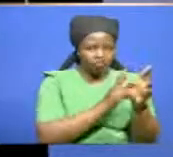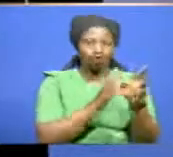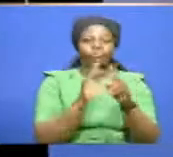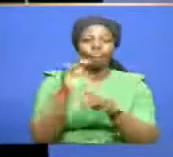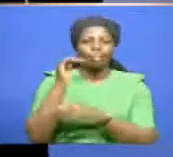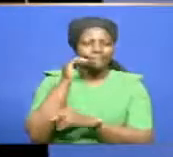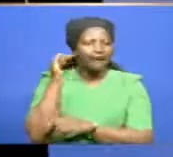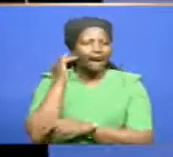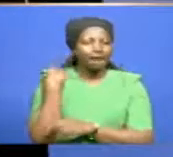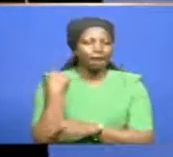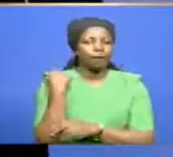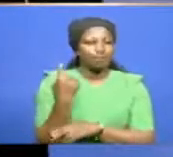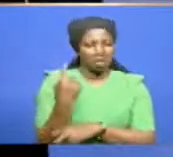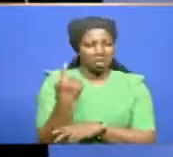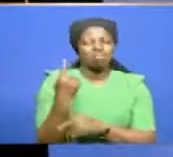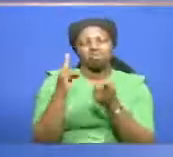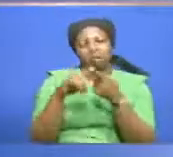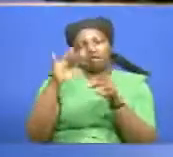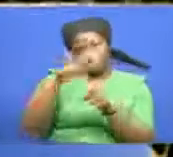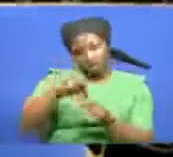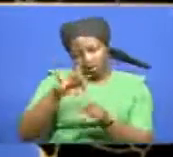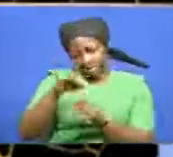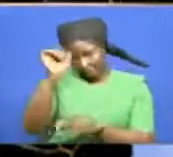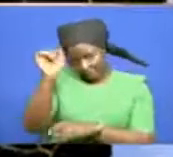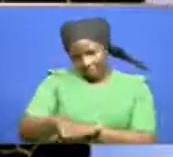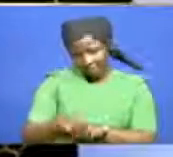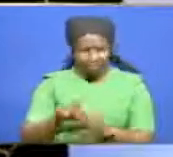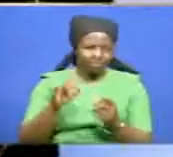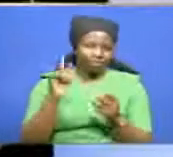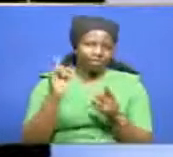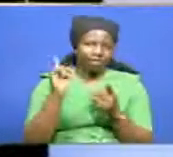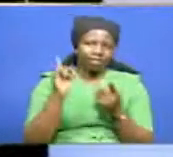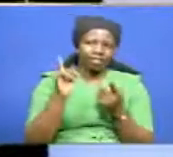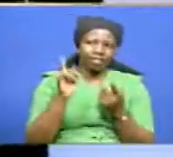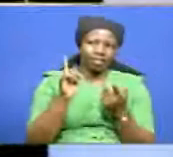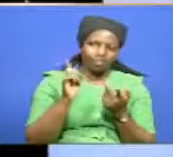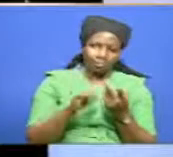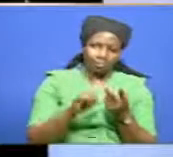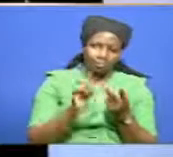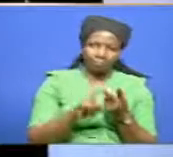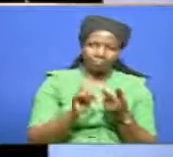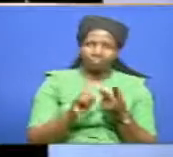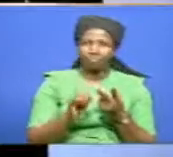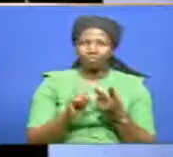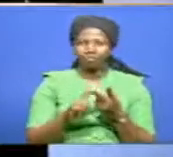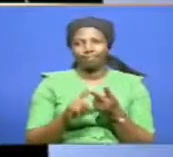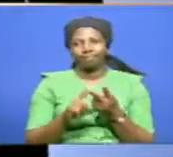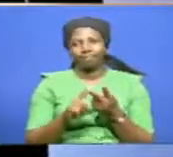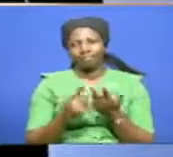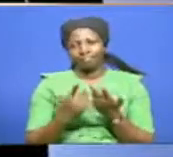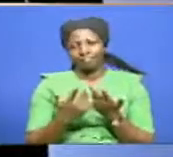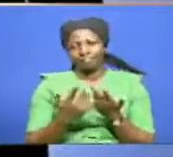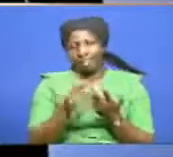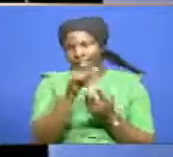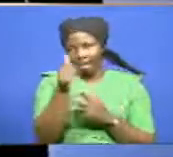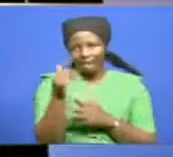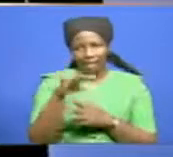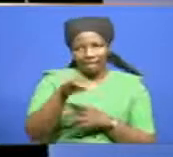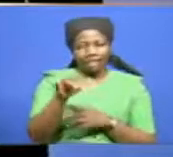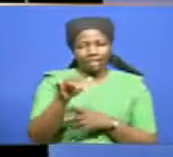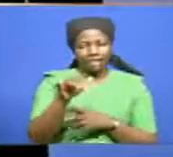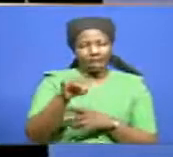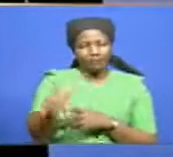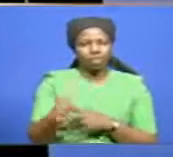Siaya was the first county to vote yes to the report, and of course the latest, and then the second county